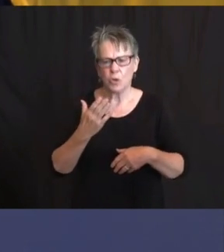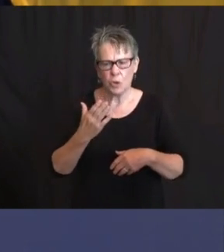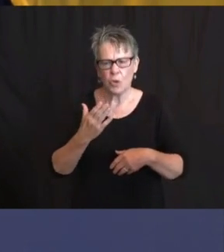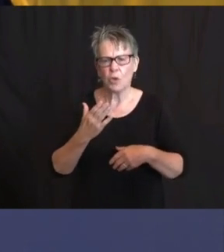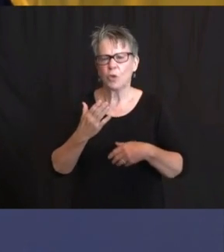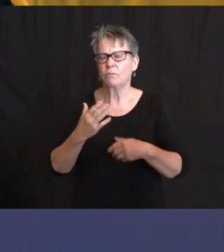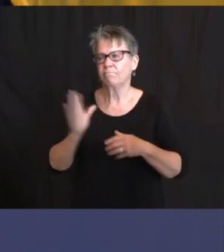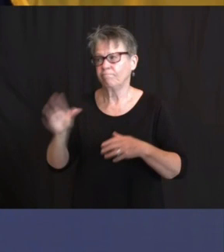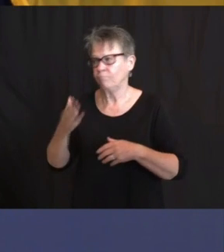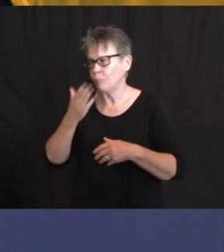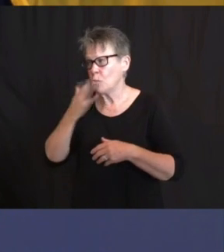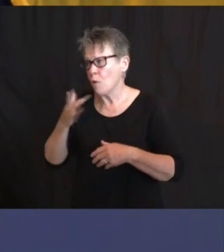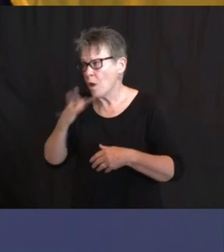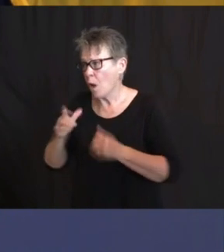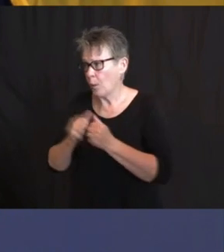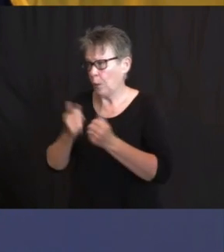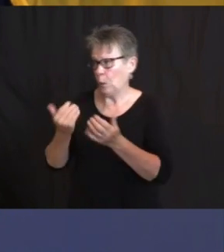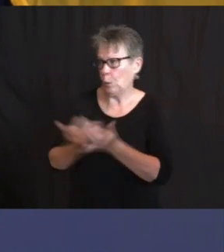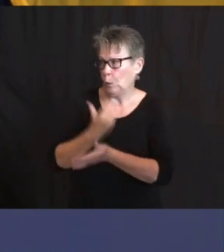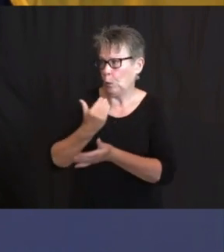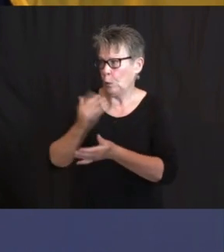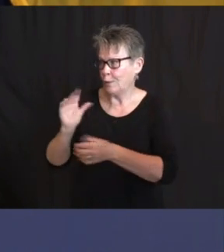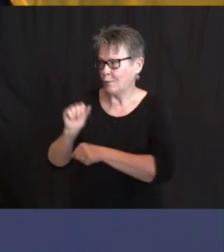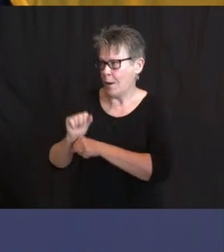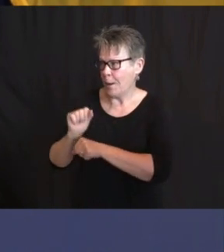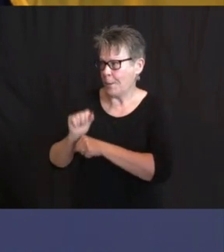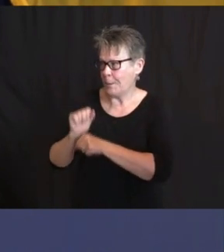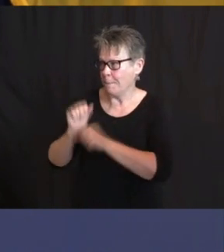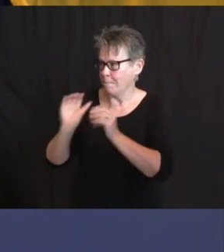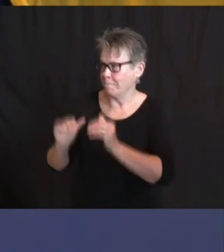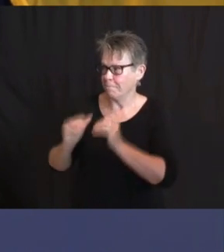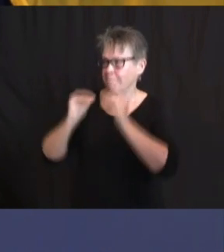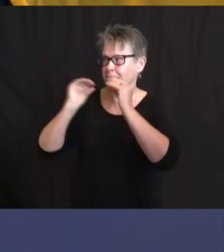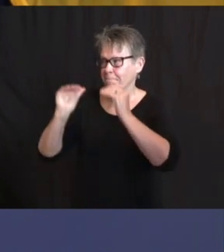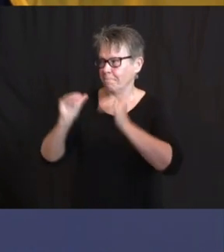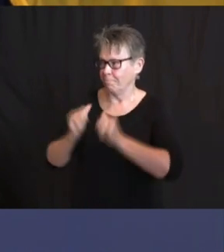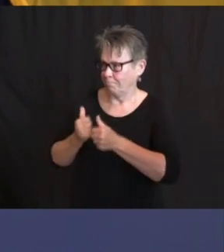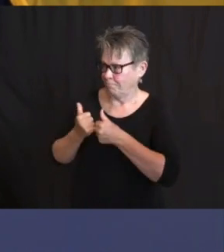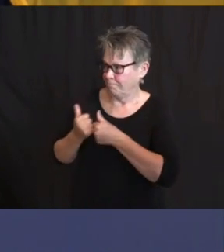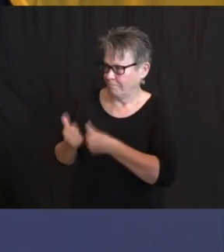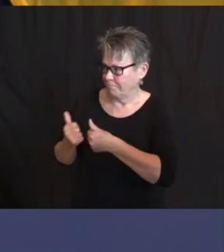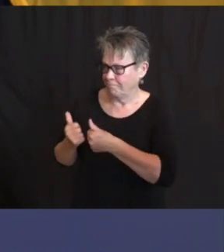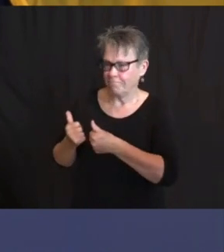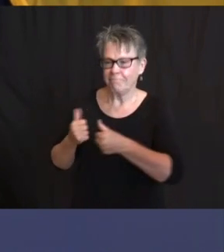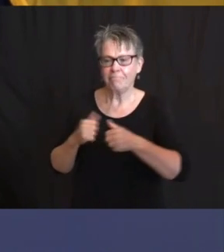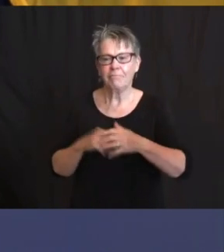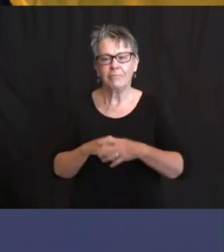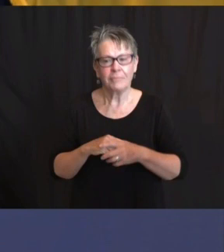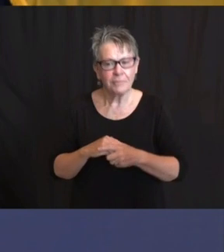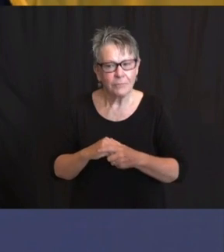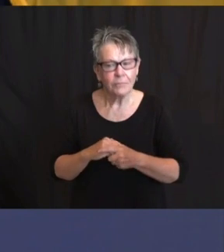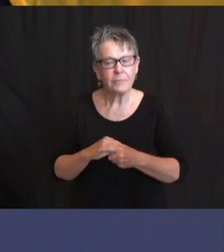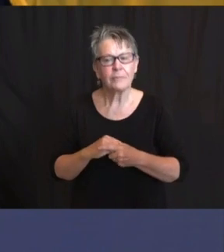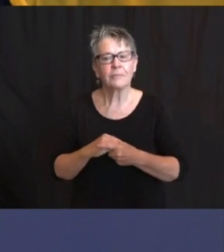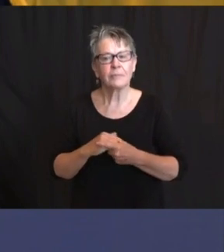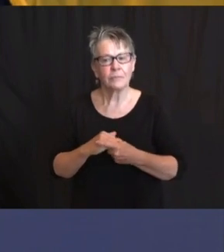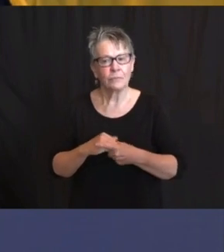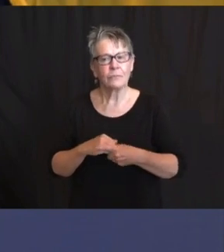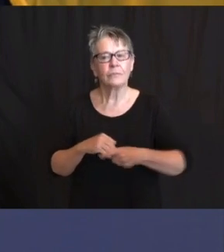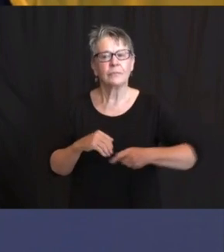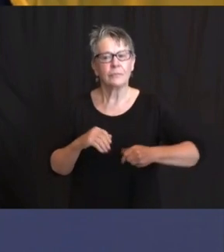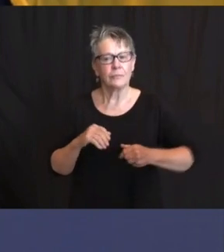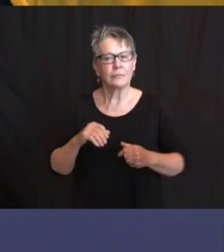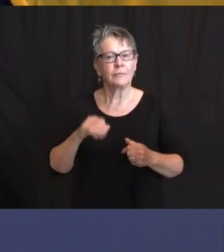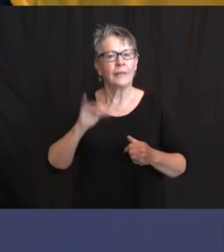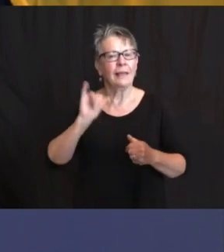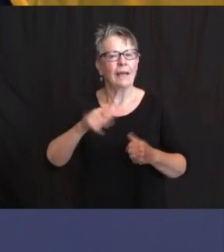to midweek next week on the guidance that folks have asked for as it relates to pre-K through 12. So we